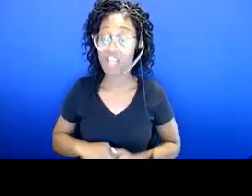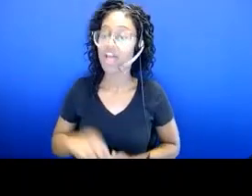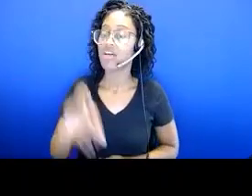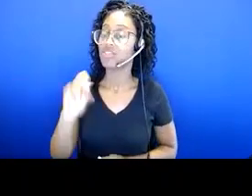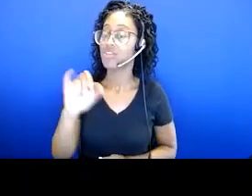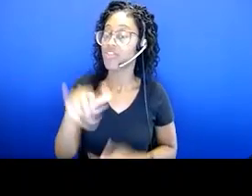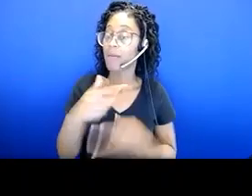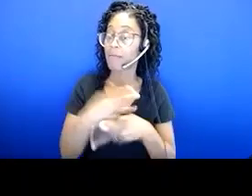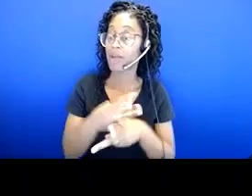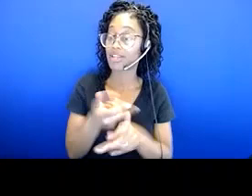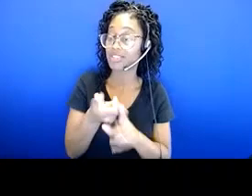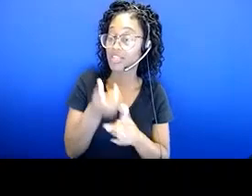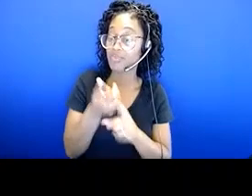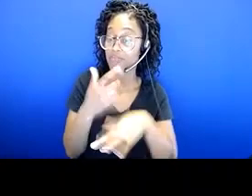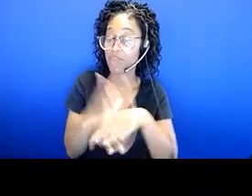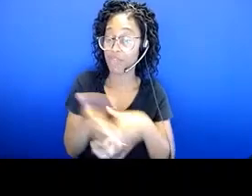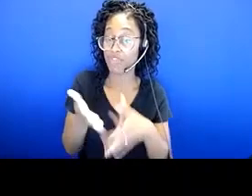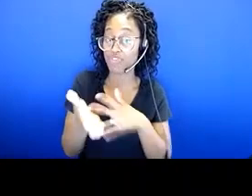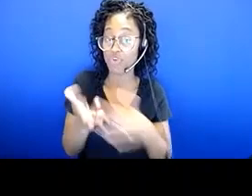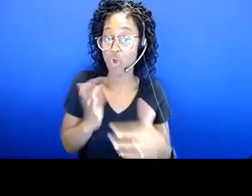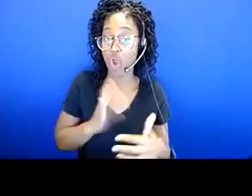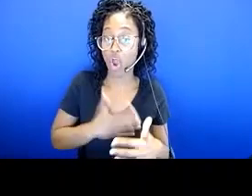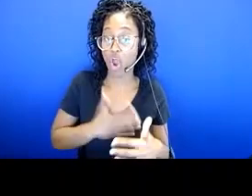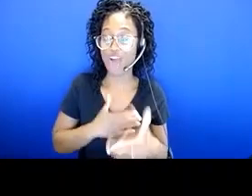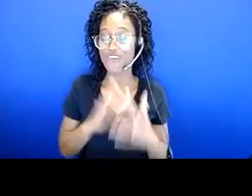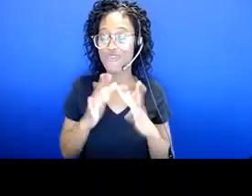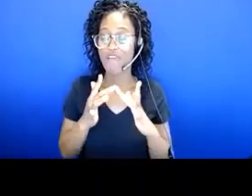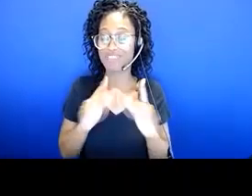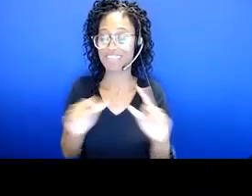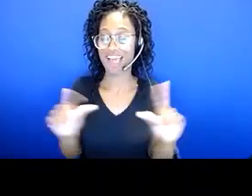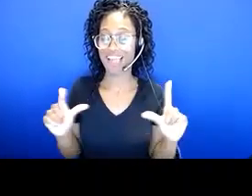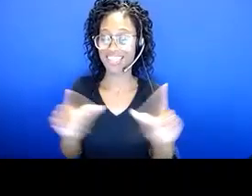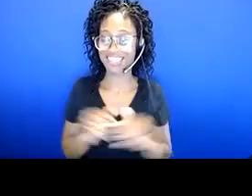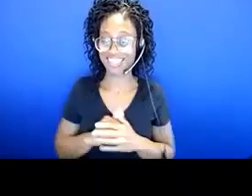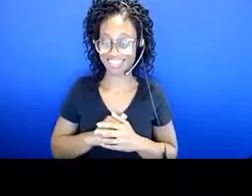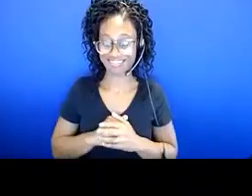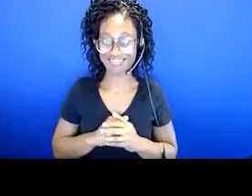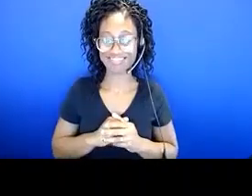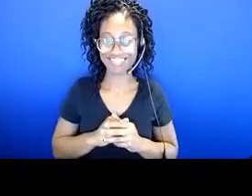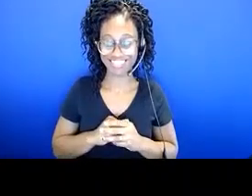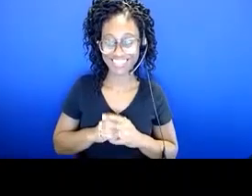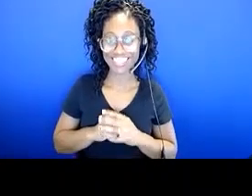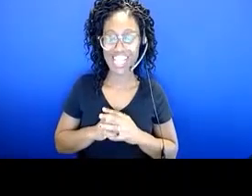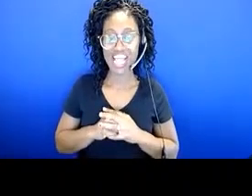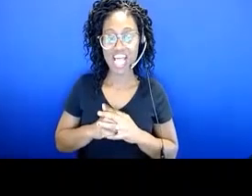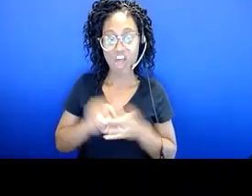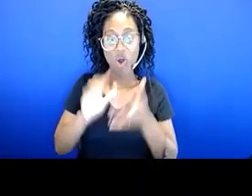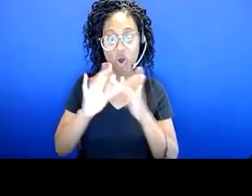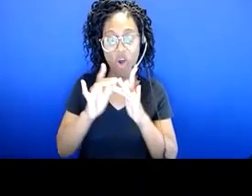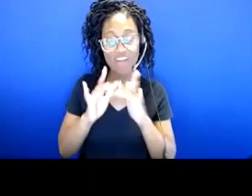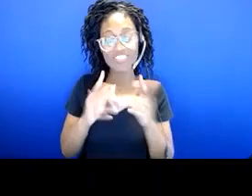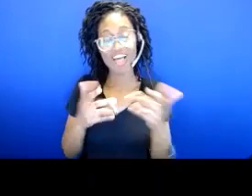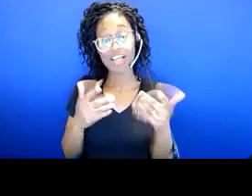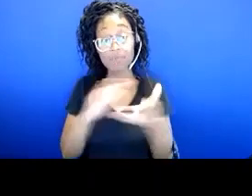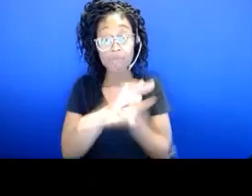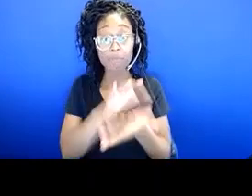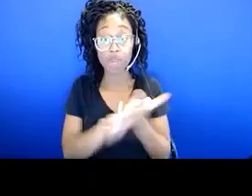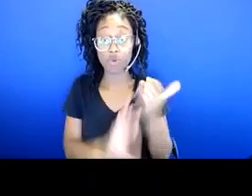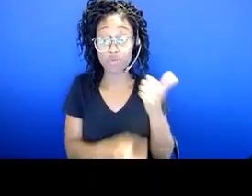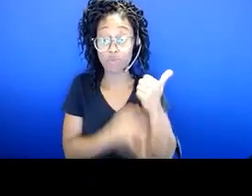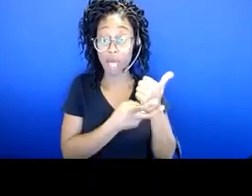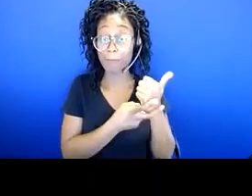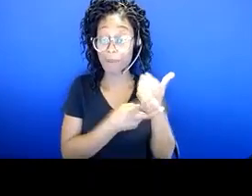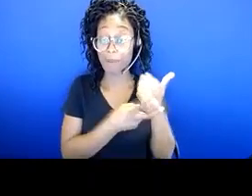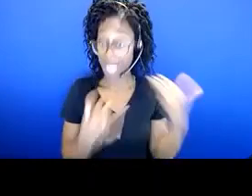be available through our website, just as the online paper repository is. These